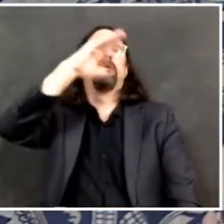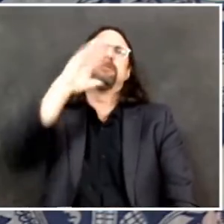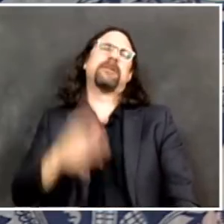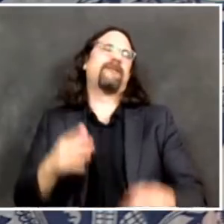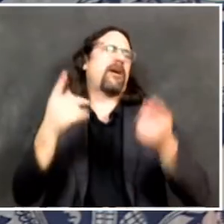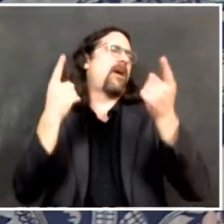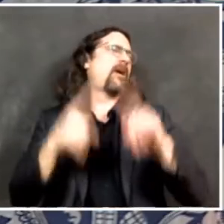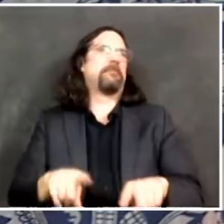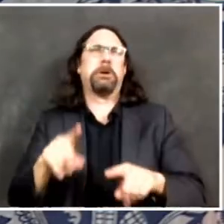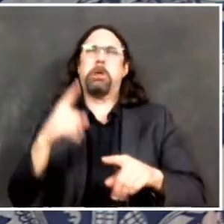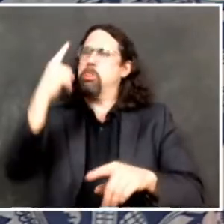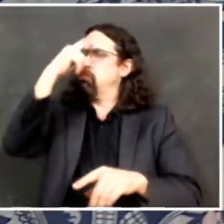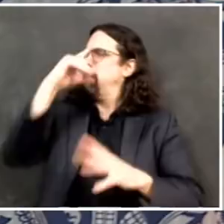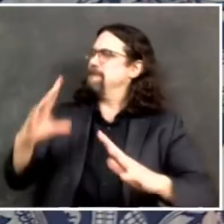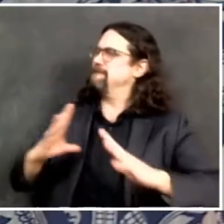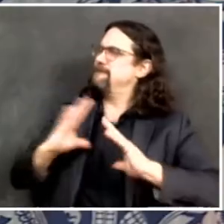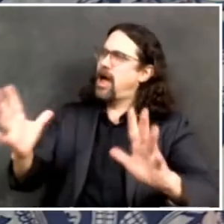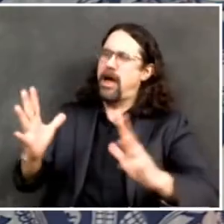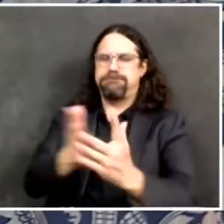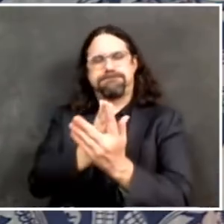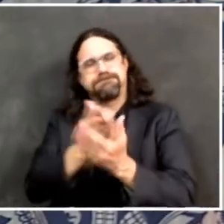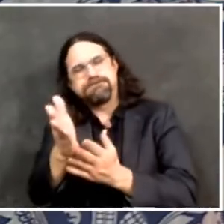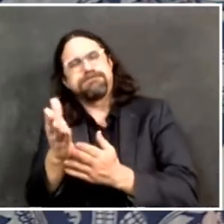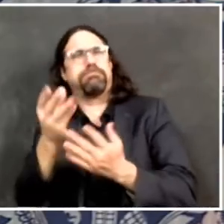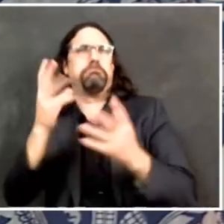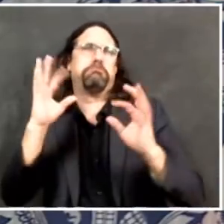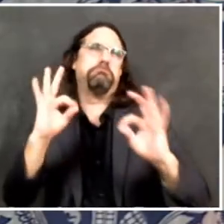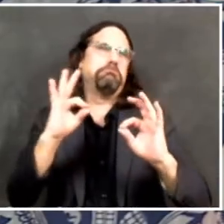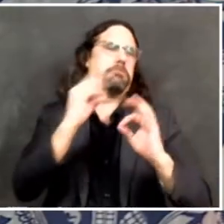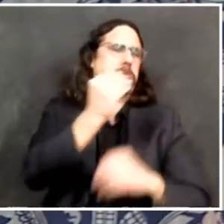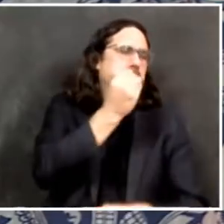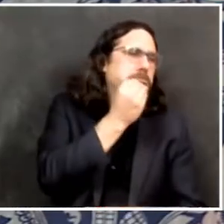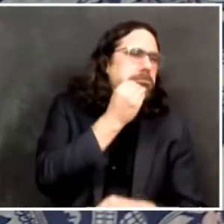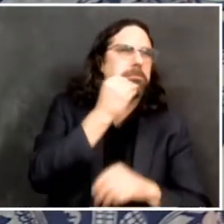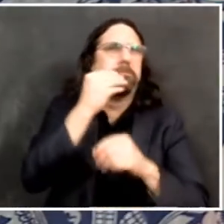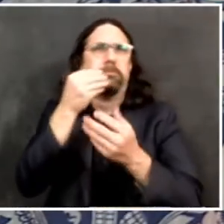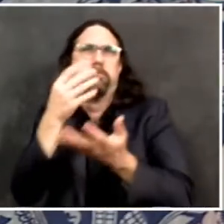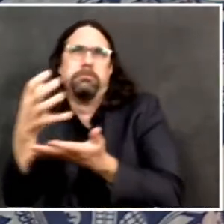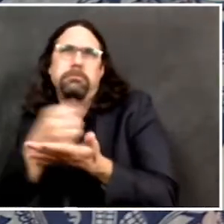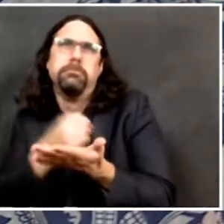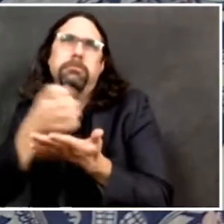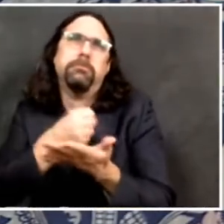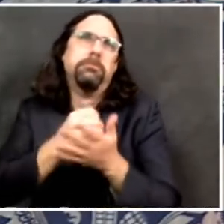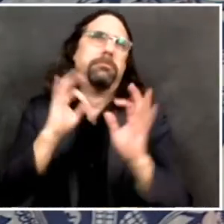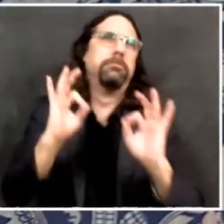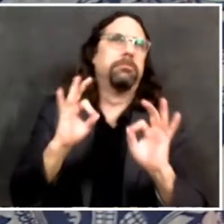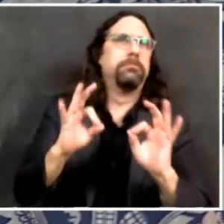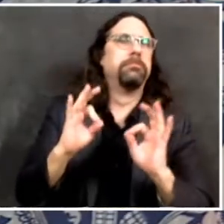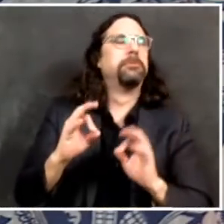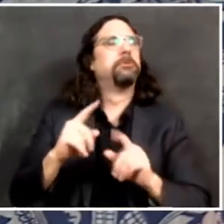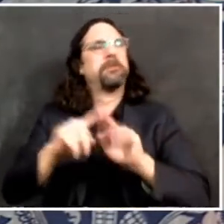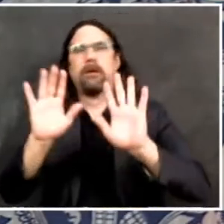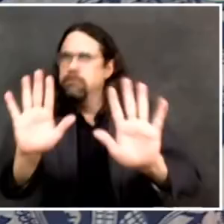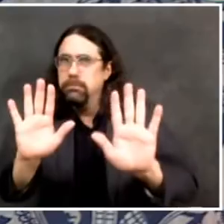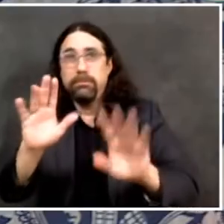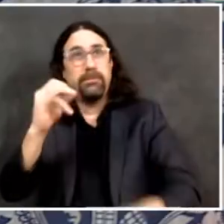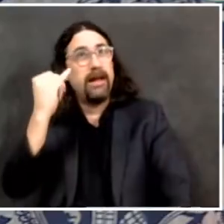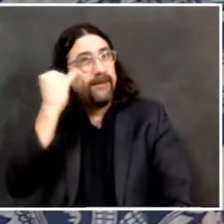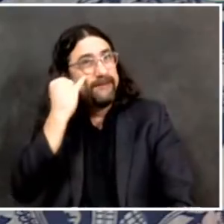city government, and I pledge to you, I'm very confident in making this pledge, we will not allow any New Yorker to go